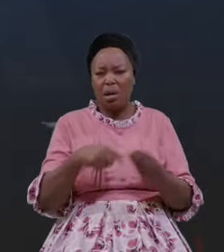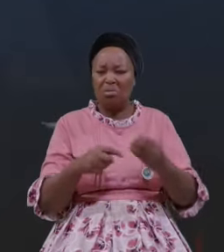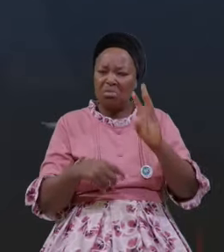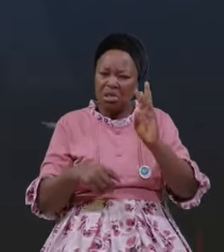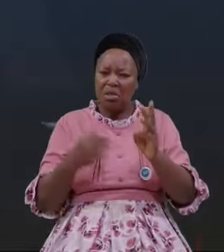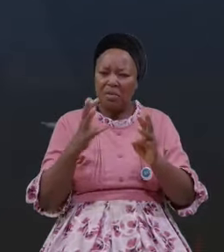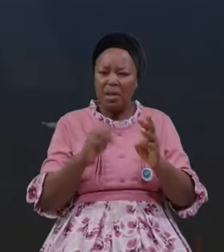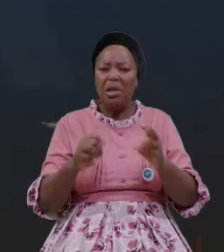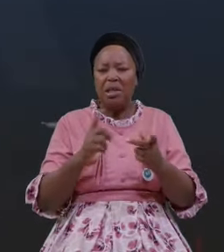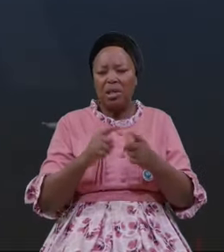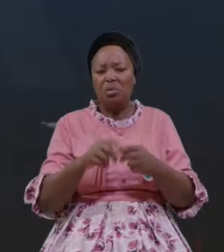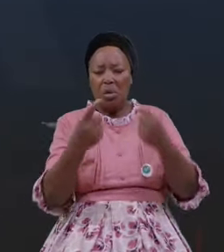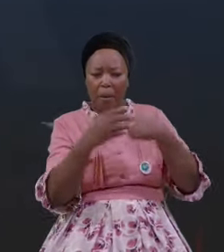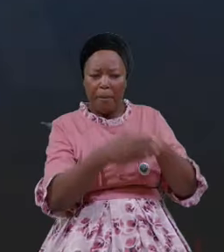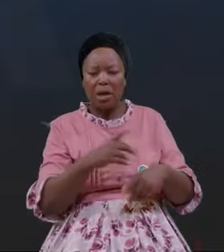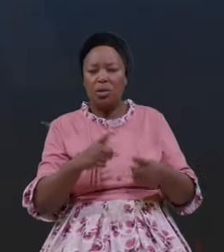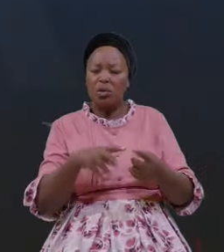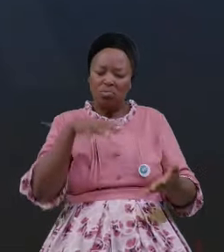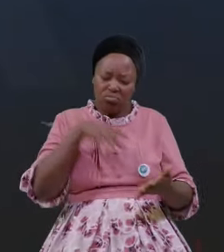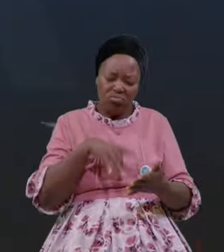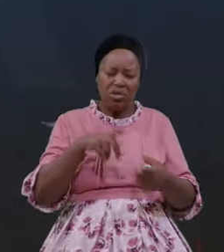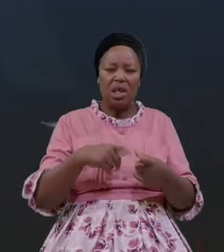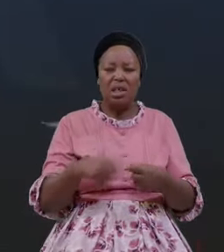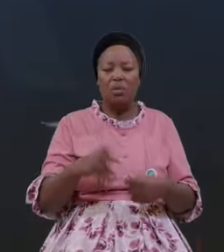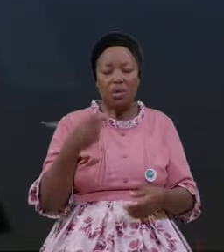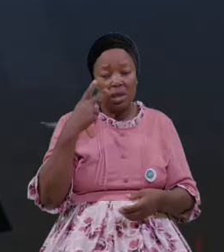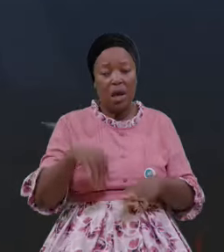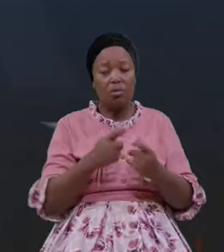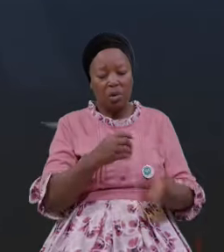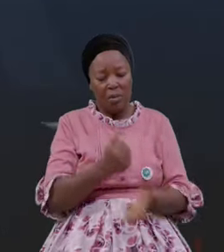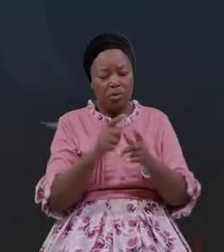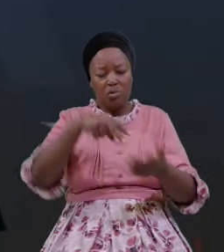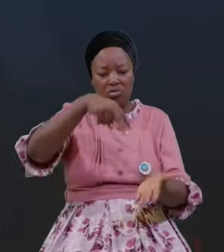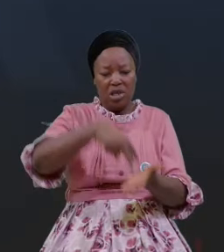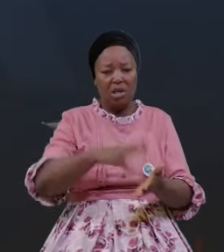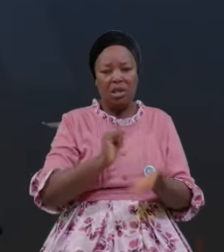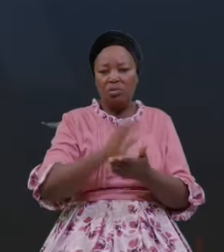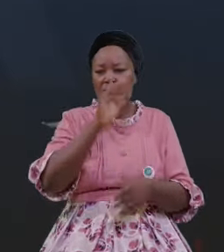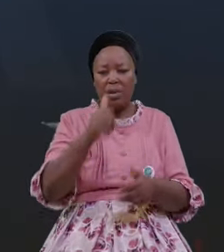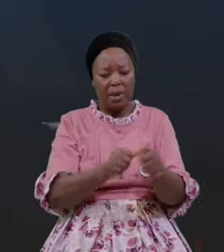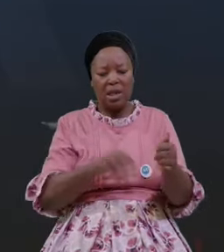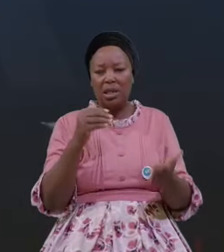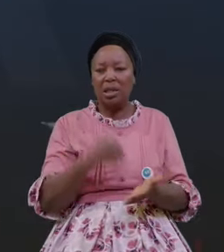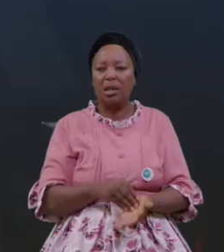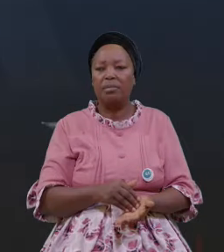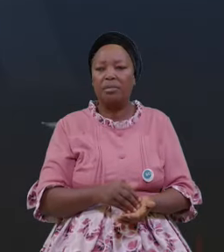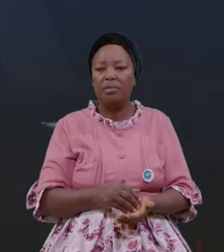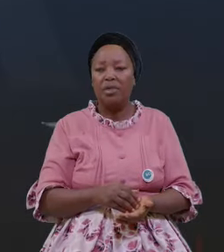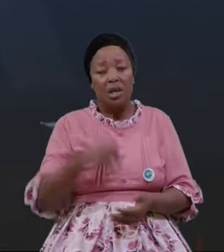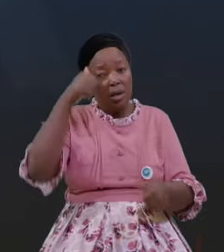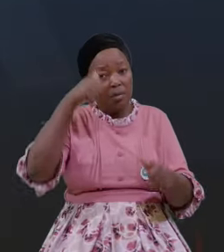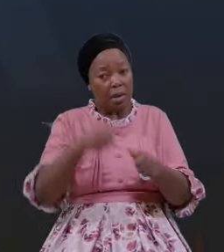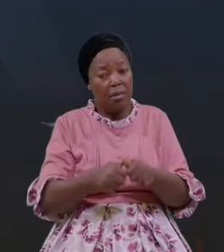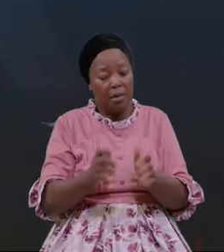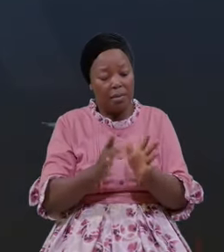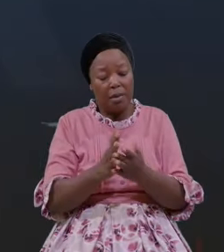to see how they can help them to stand, to stop backsliding. Remember Bible studies, you don't fail that.